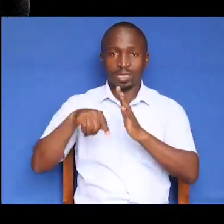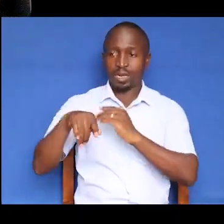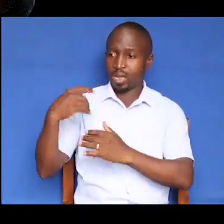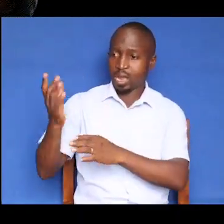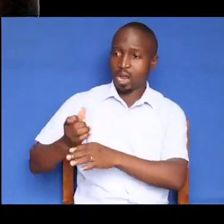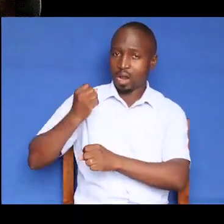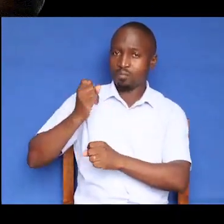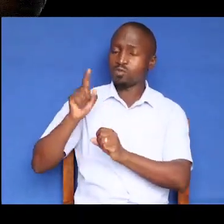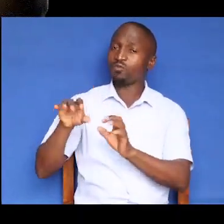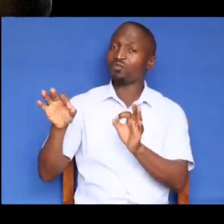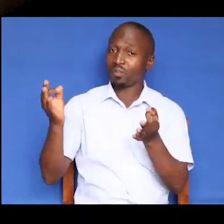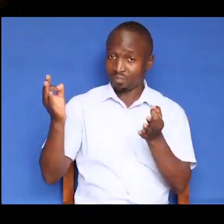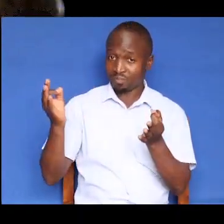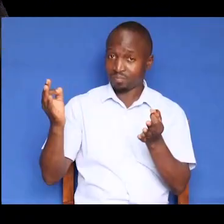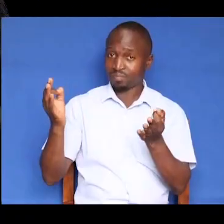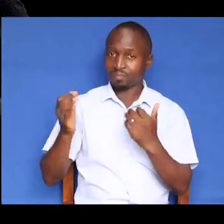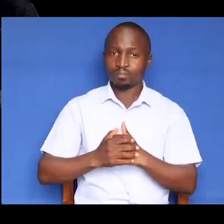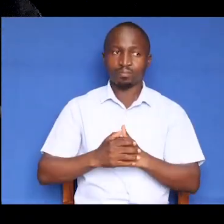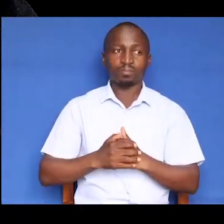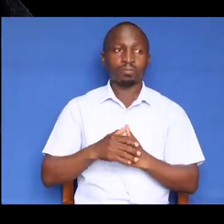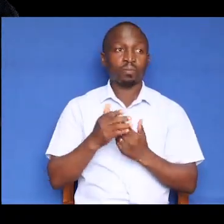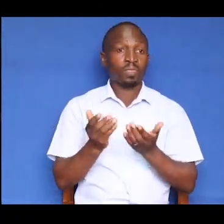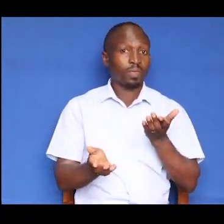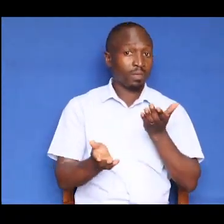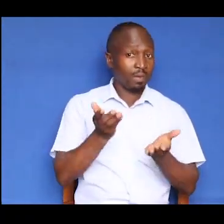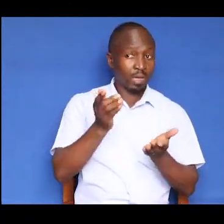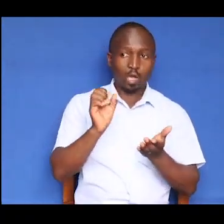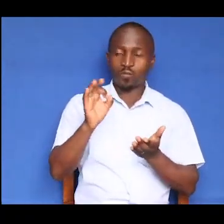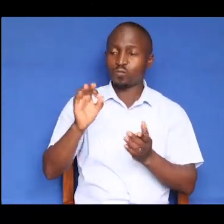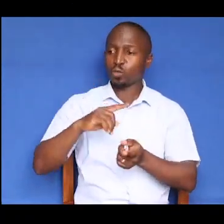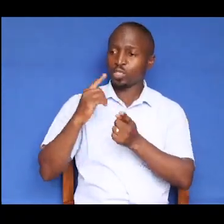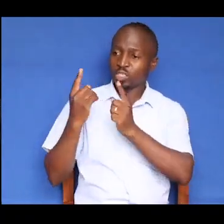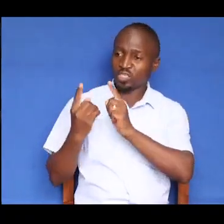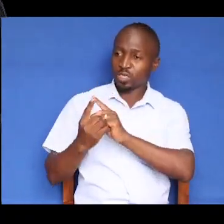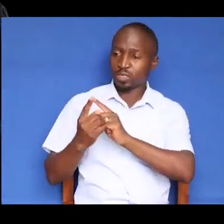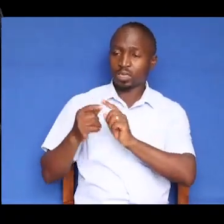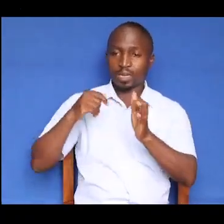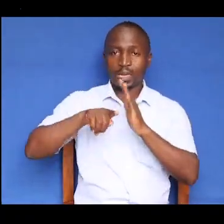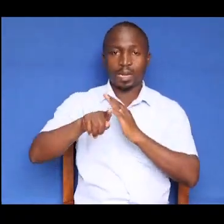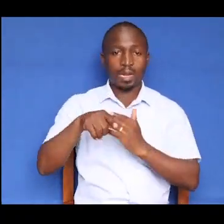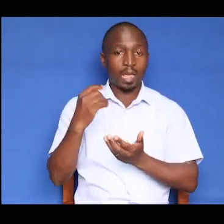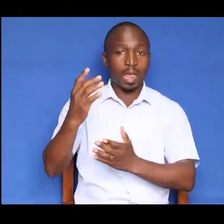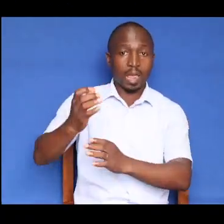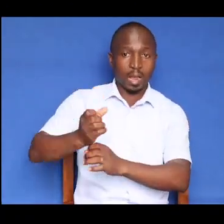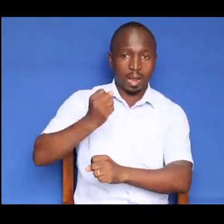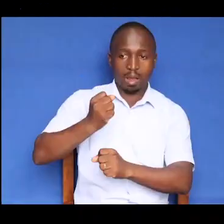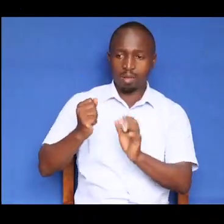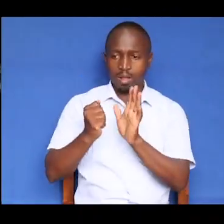income. Amount of change in income. So from